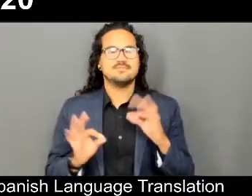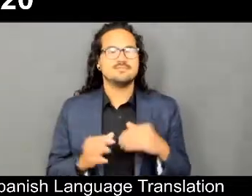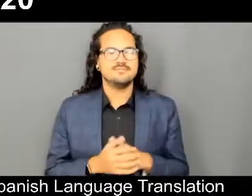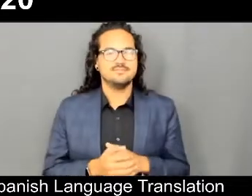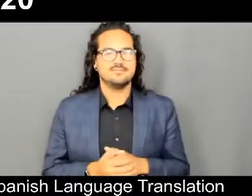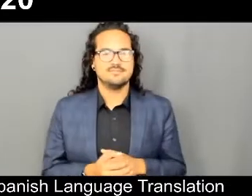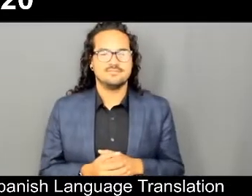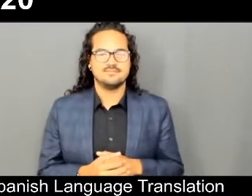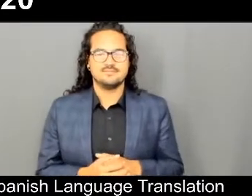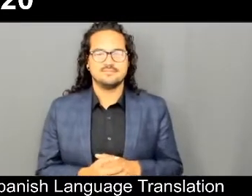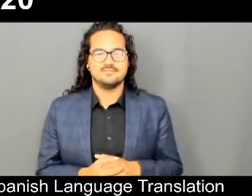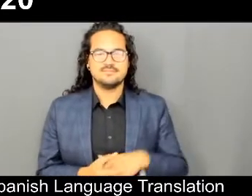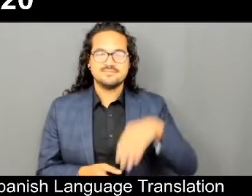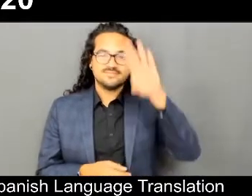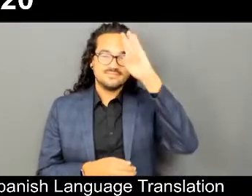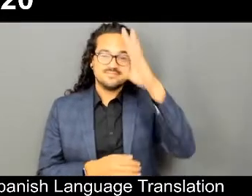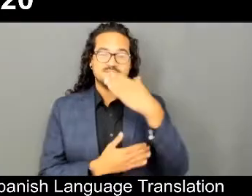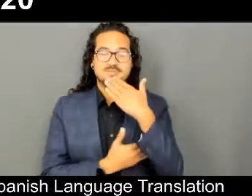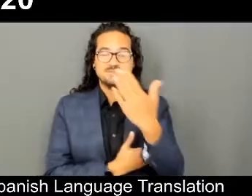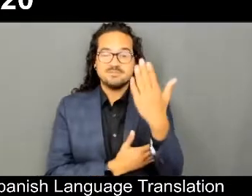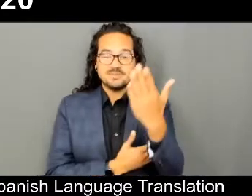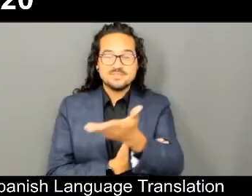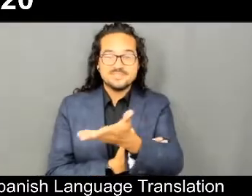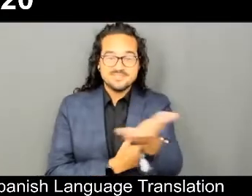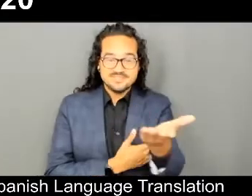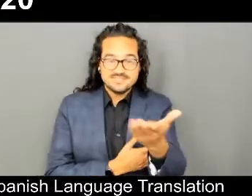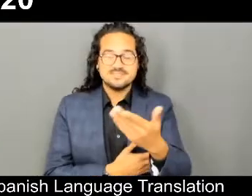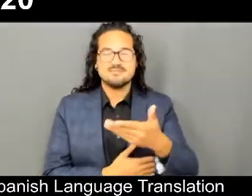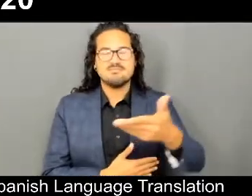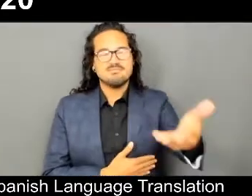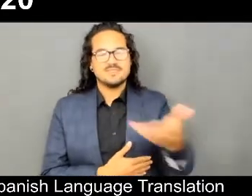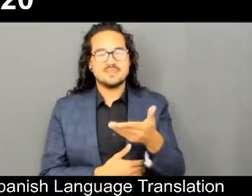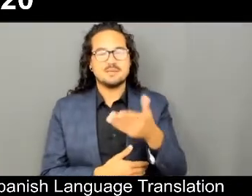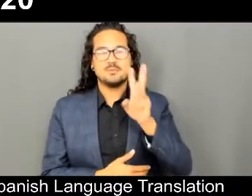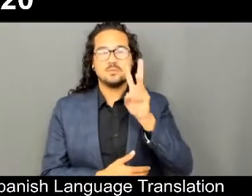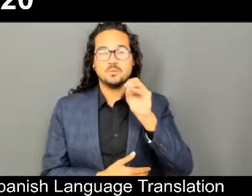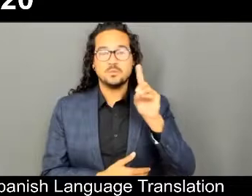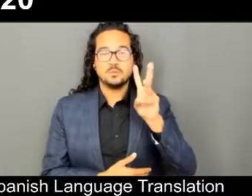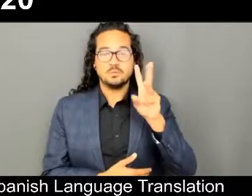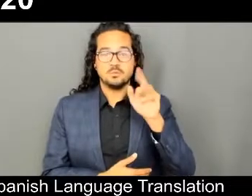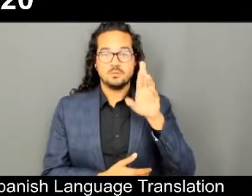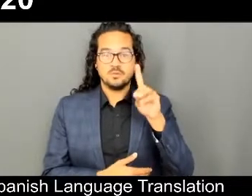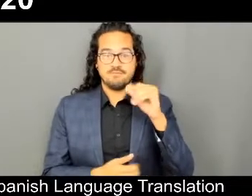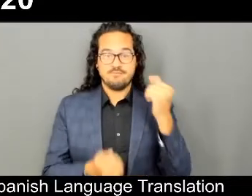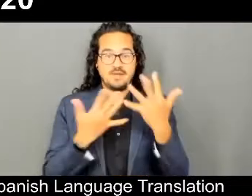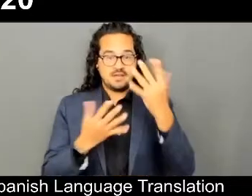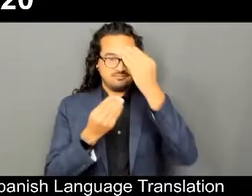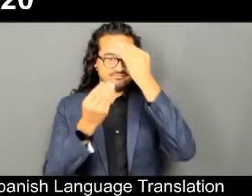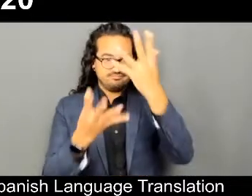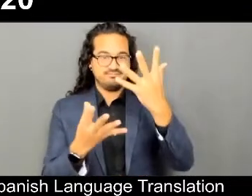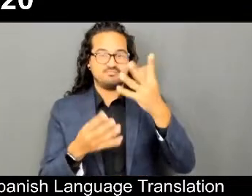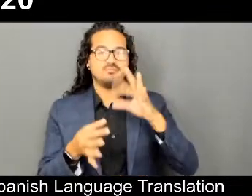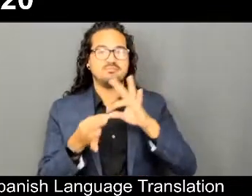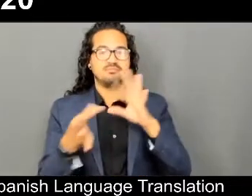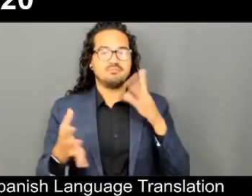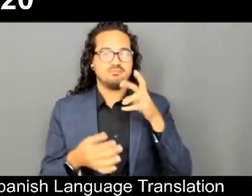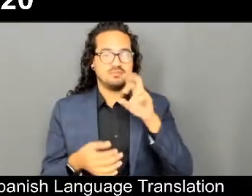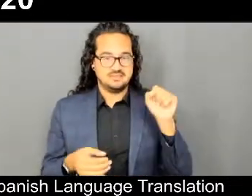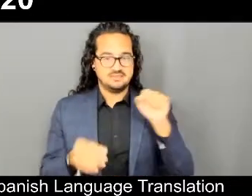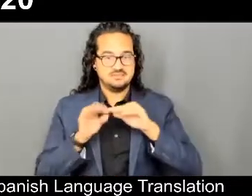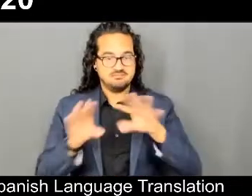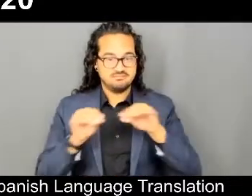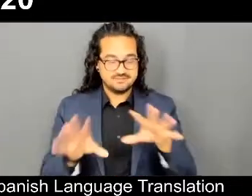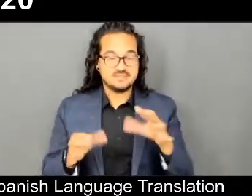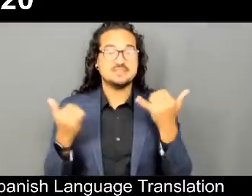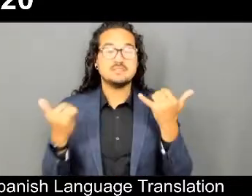Good morning, everybody, and welcome to the Woodward Fire press briefing. Today is Sunday, August 30th. My